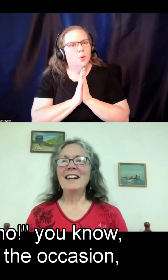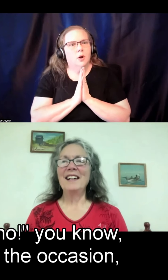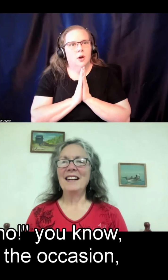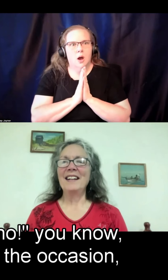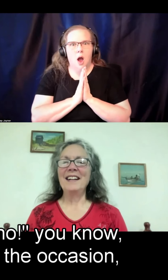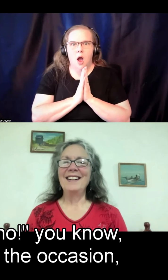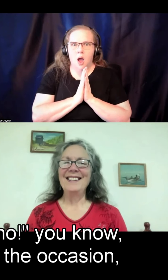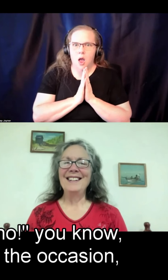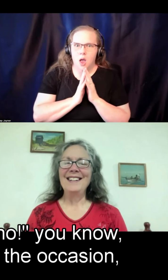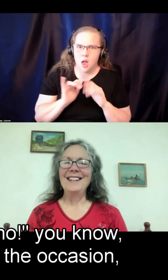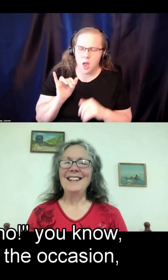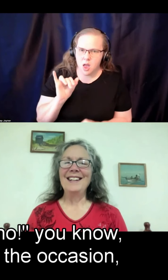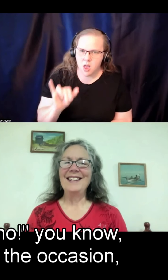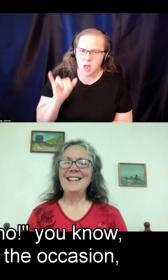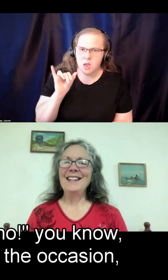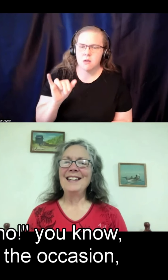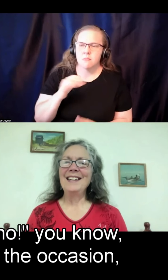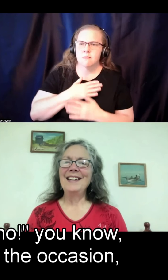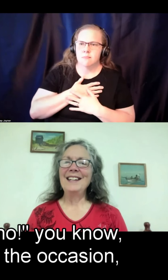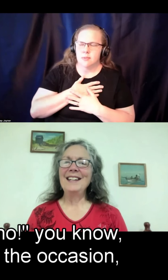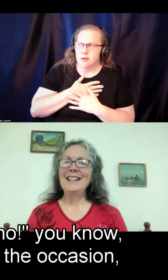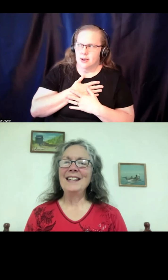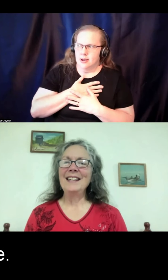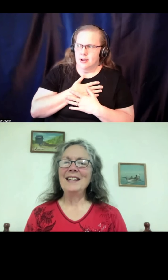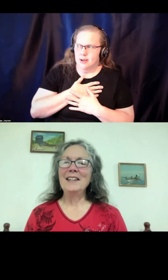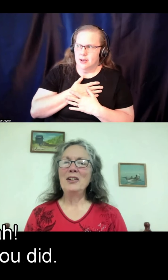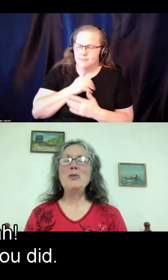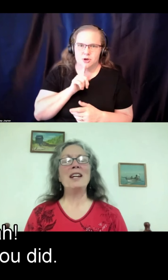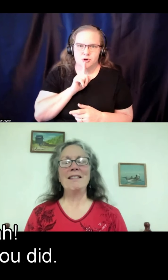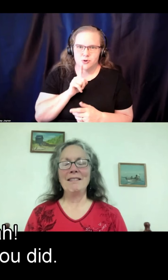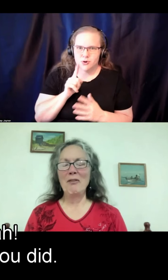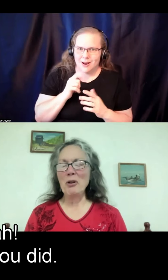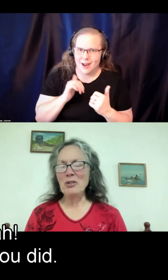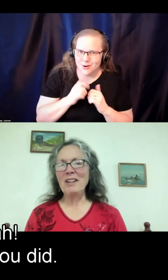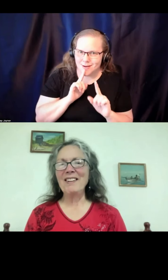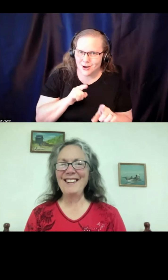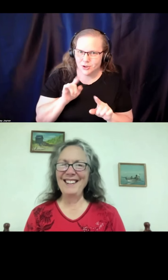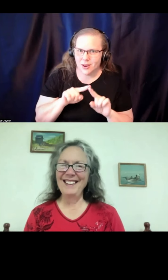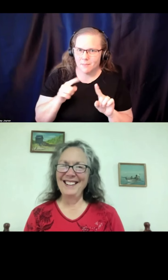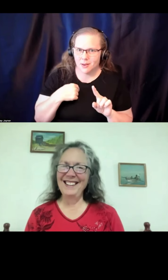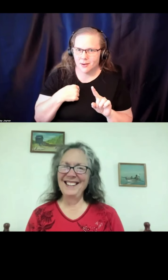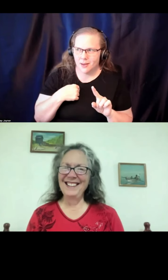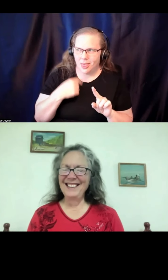oh no, but I think I rose to the occasion, maybe. oh yeah. of course you did.